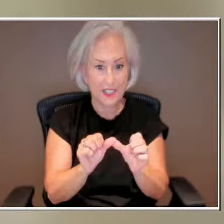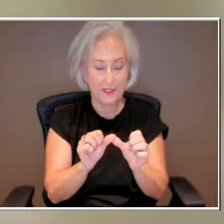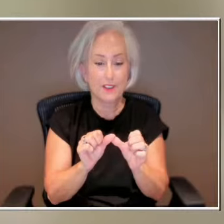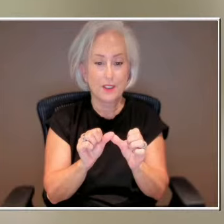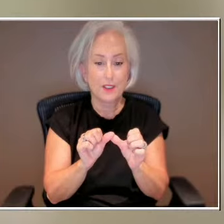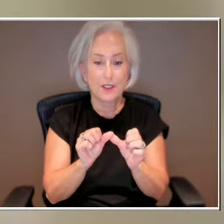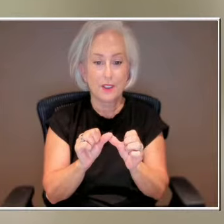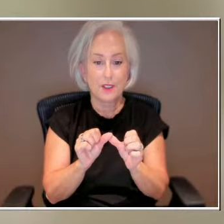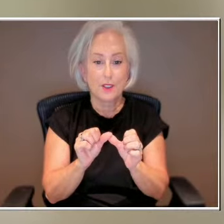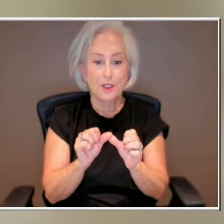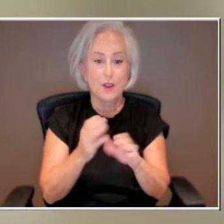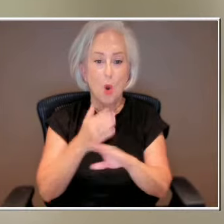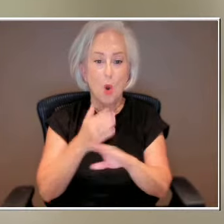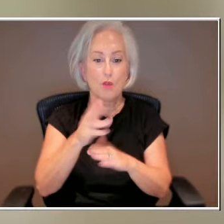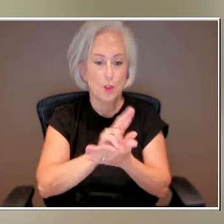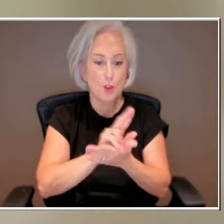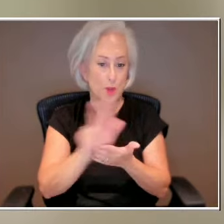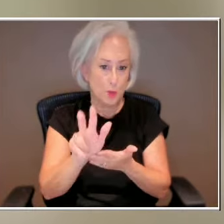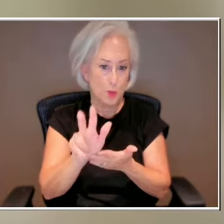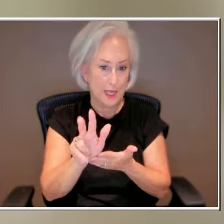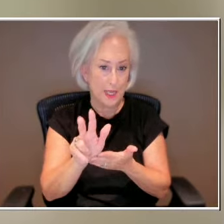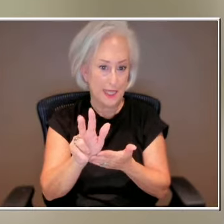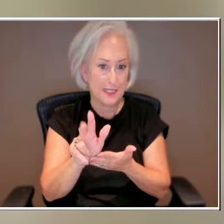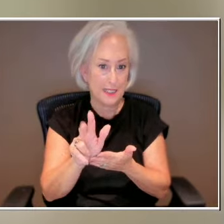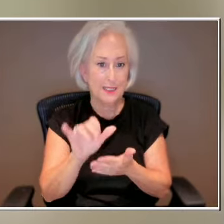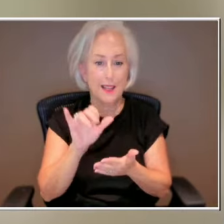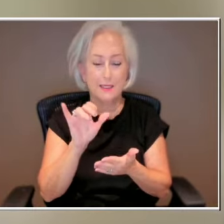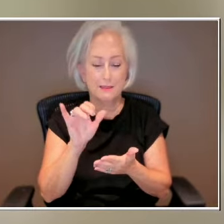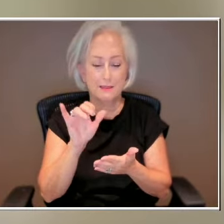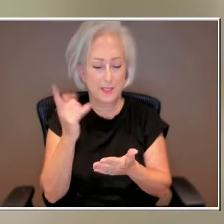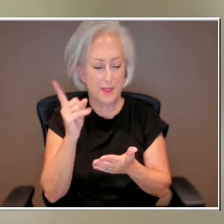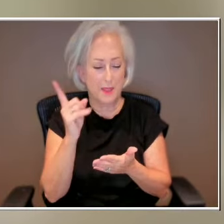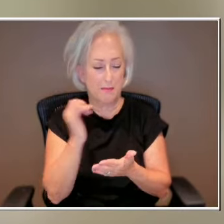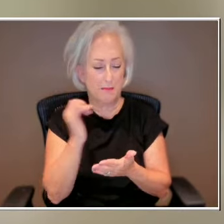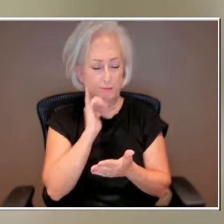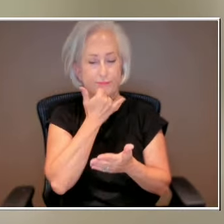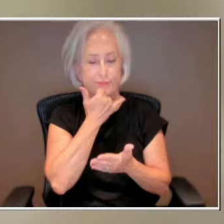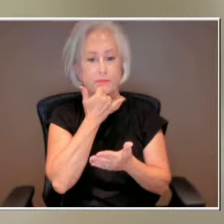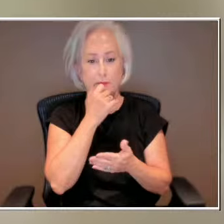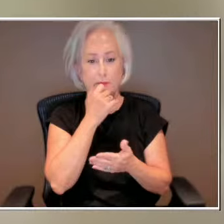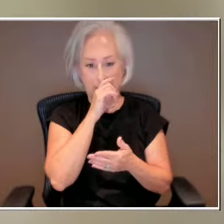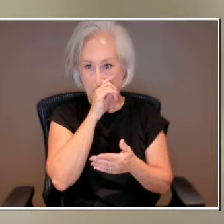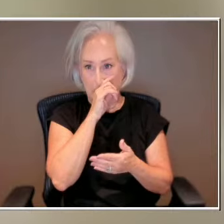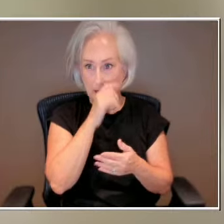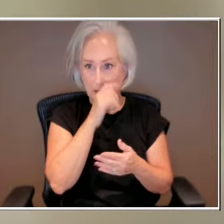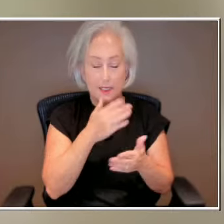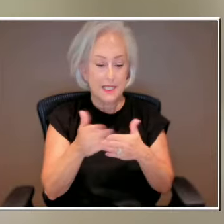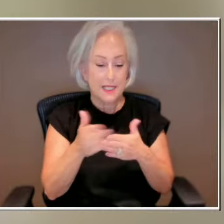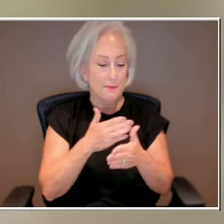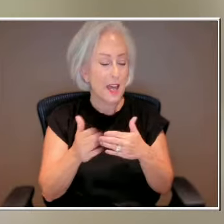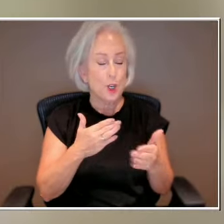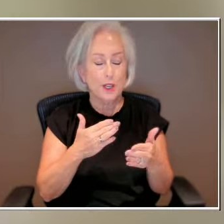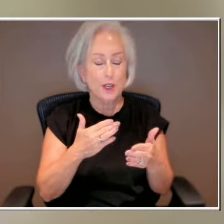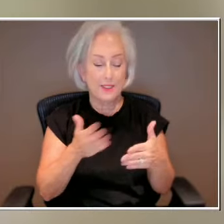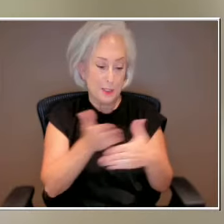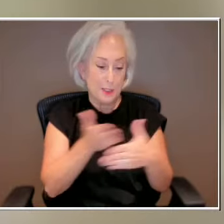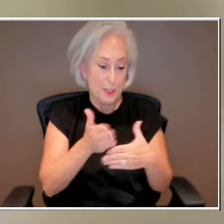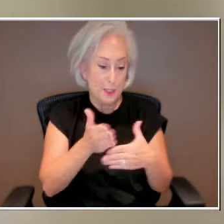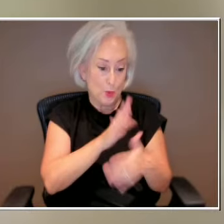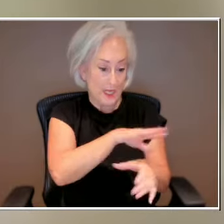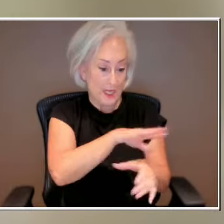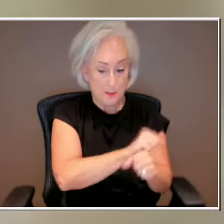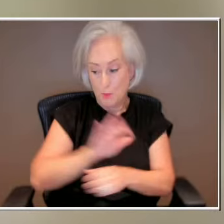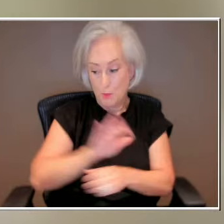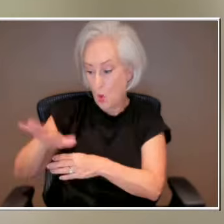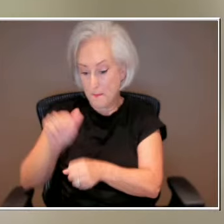more than 3 weeks, and that's out of ordinary, even if it is between your scheduled visits with your medical oncology team, to